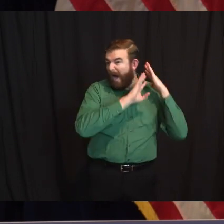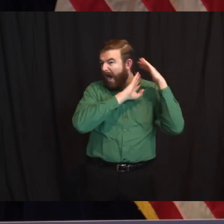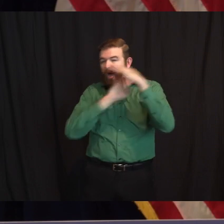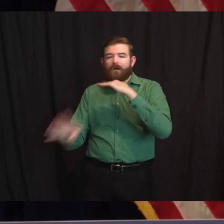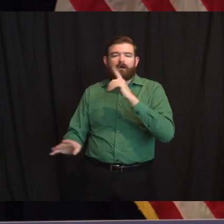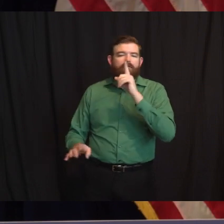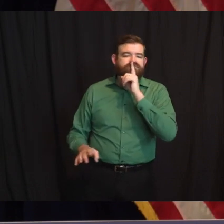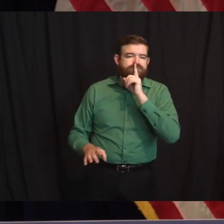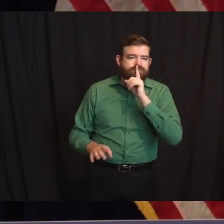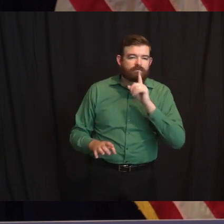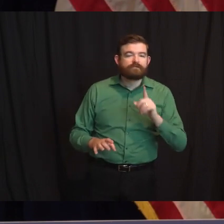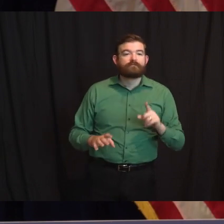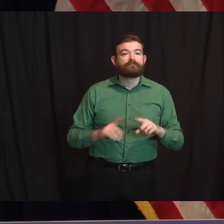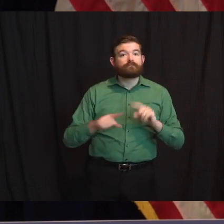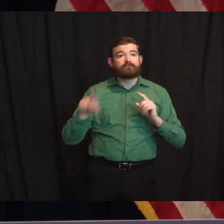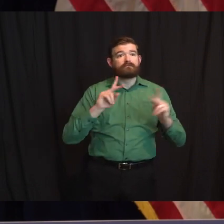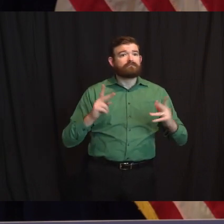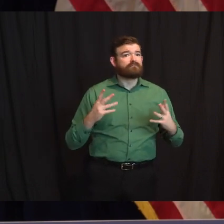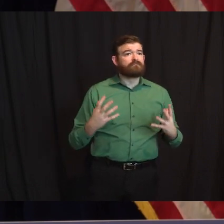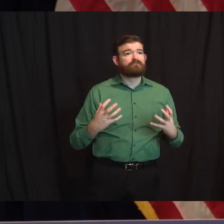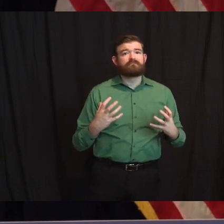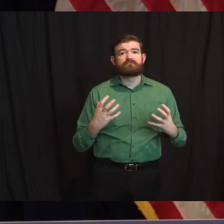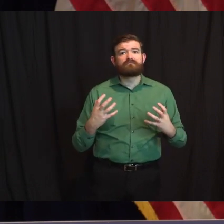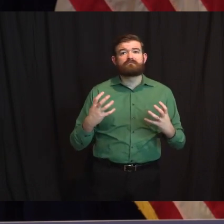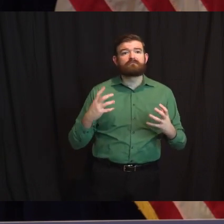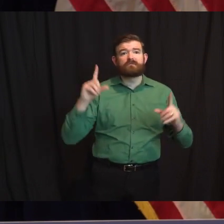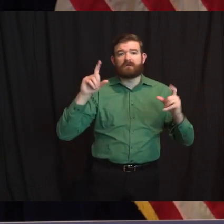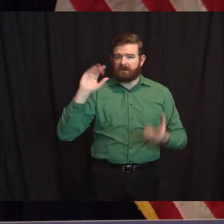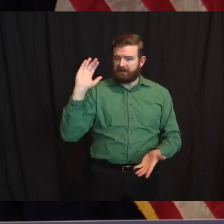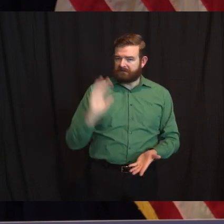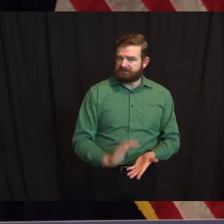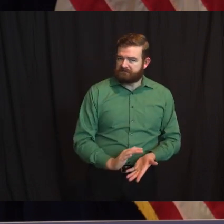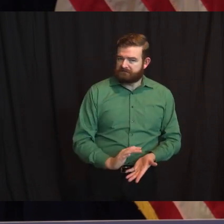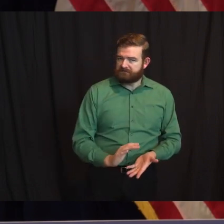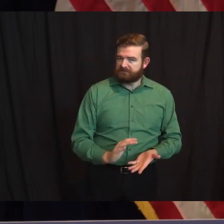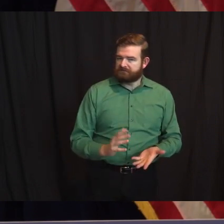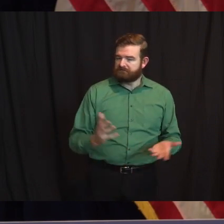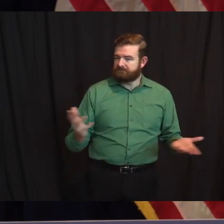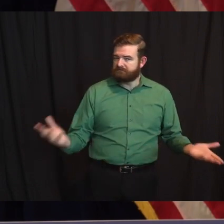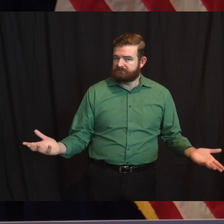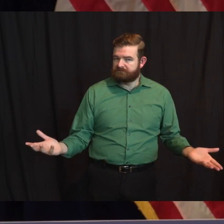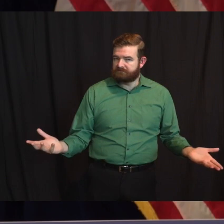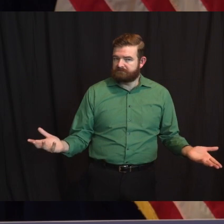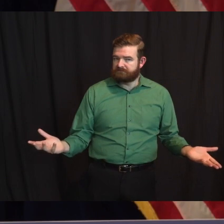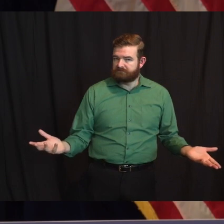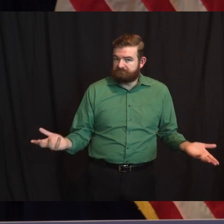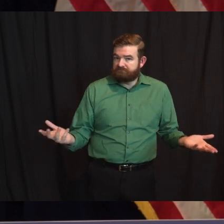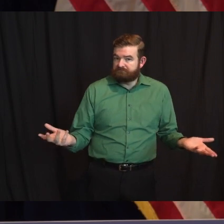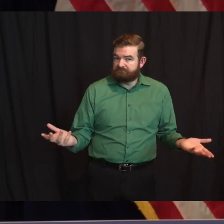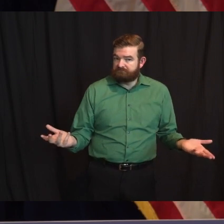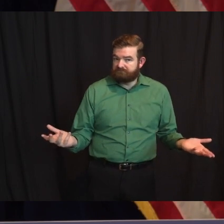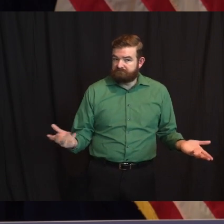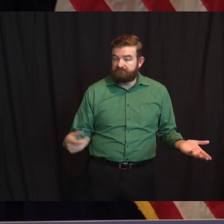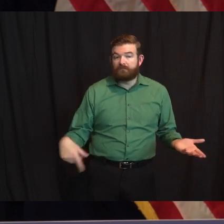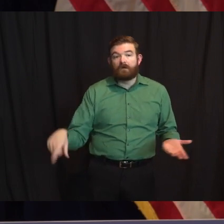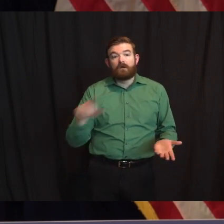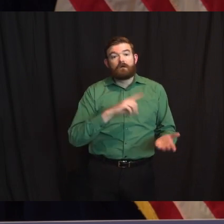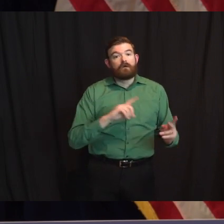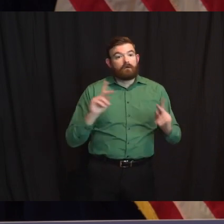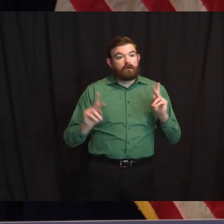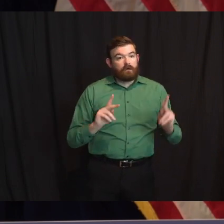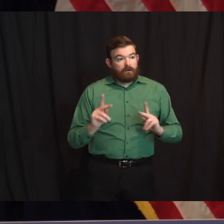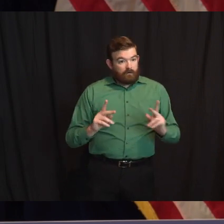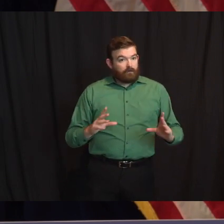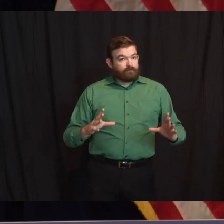demand is down, and we've discussed this a lot. I mean, you've got infected people numbers